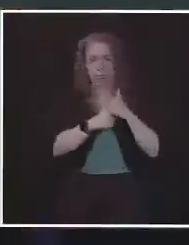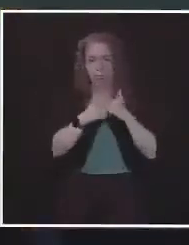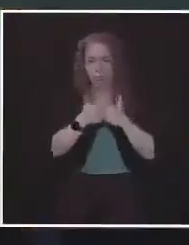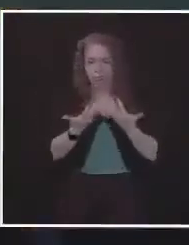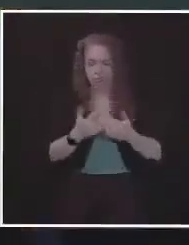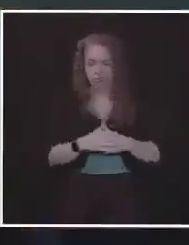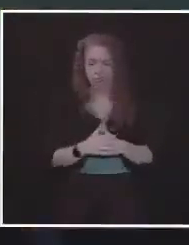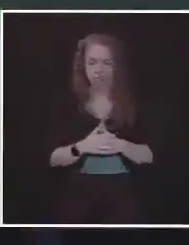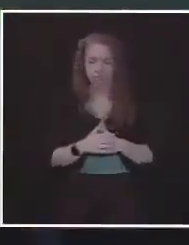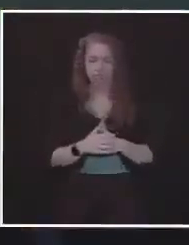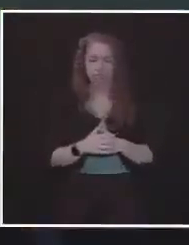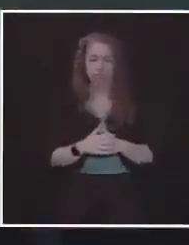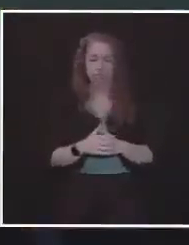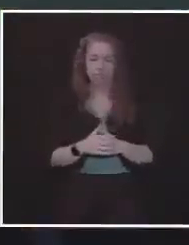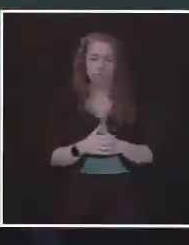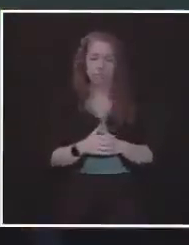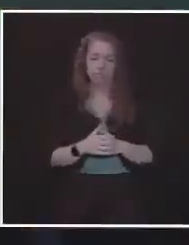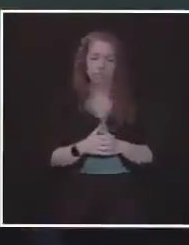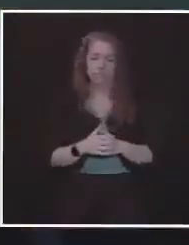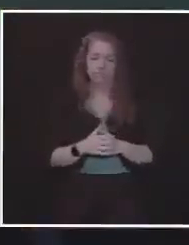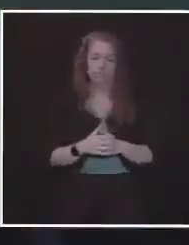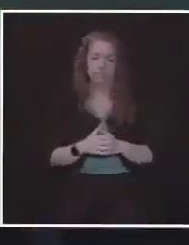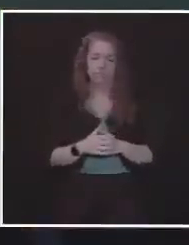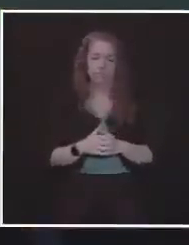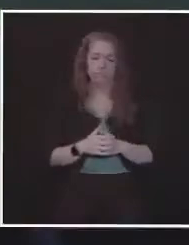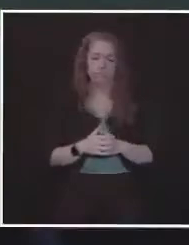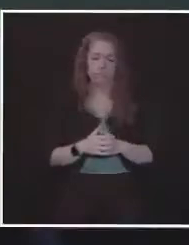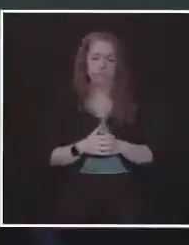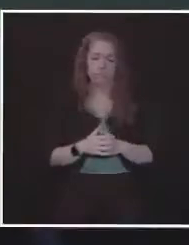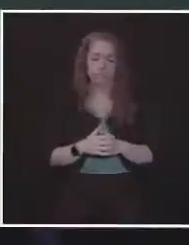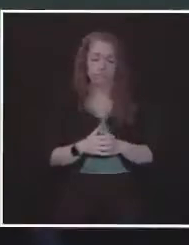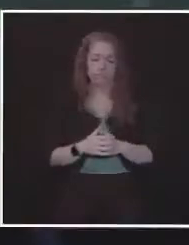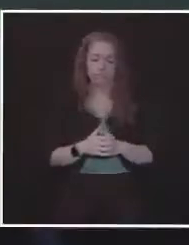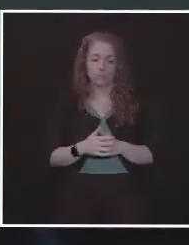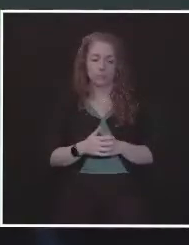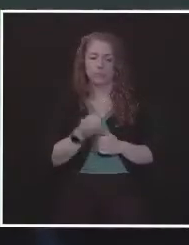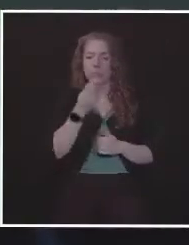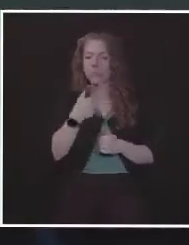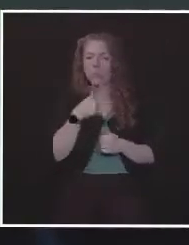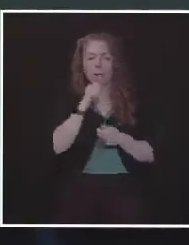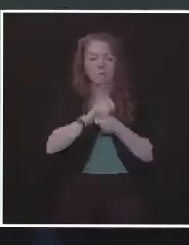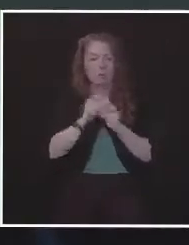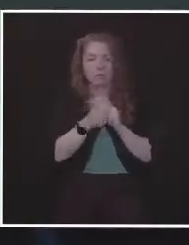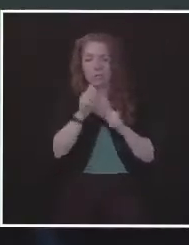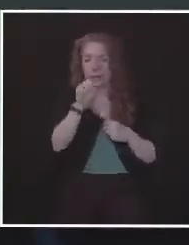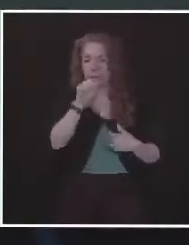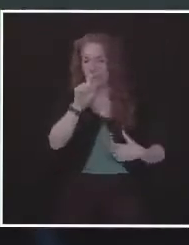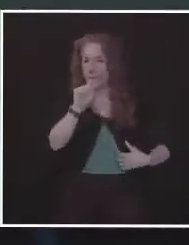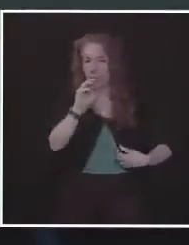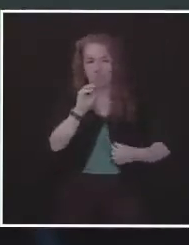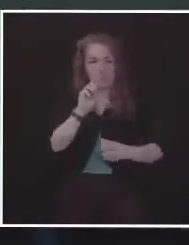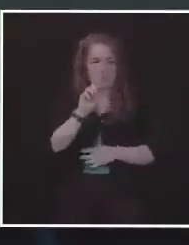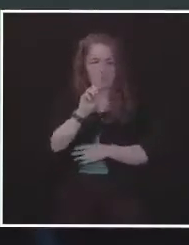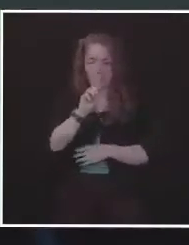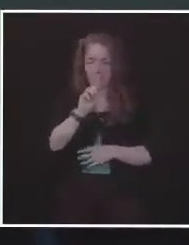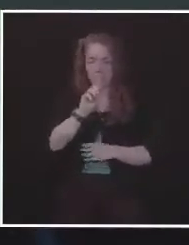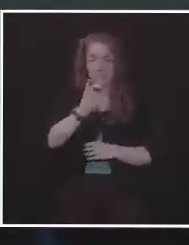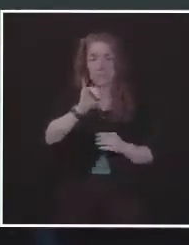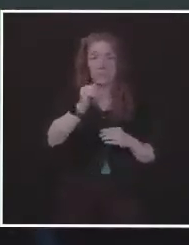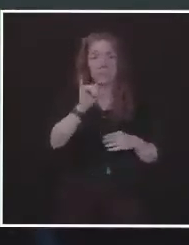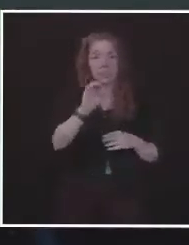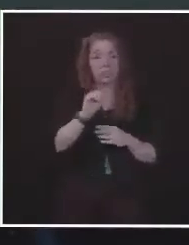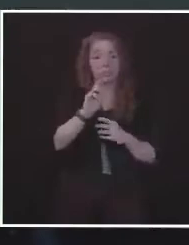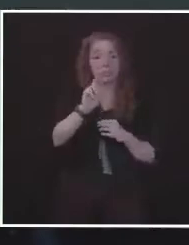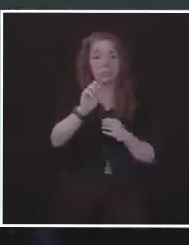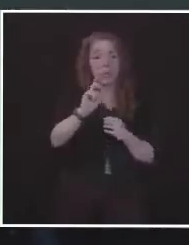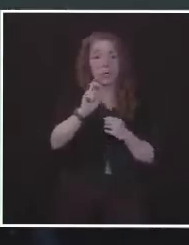So we are not changing STMD. The work that Jim Reuter and his team are doing is outstanding, and we absolutely need that as we